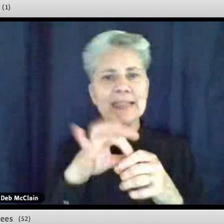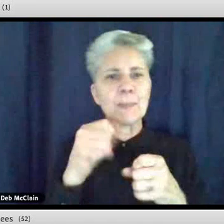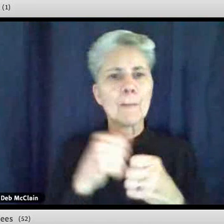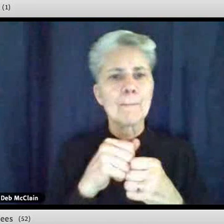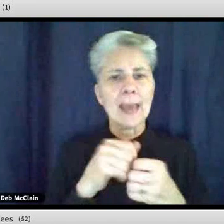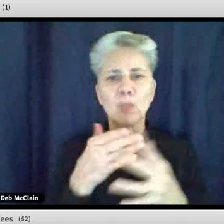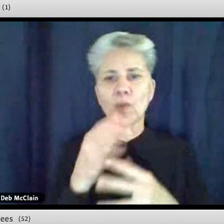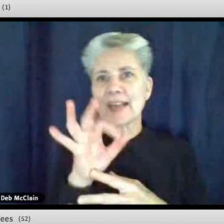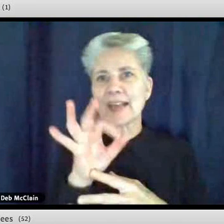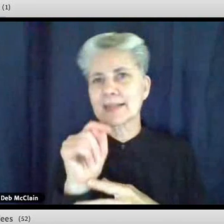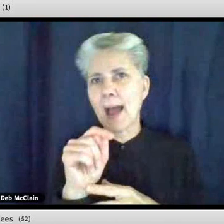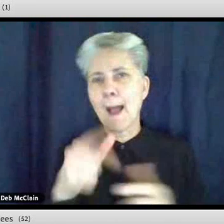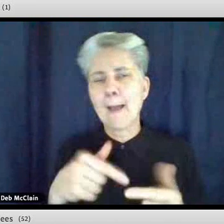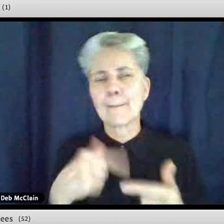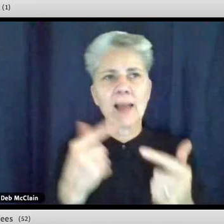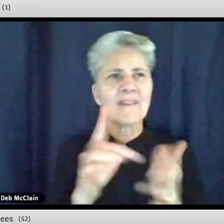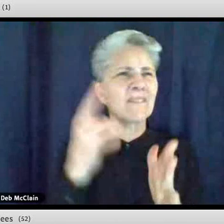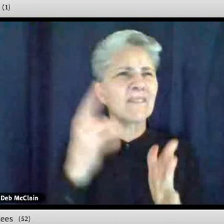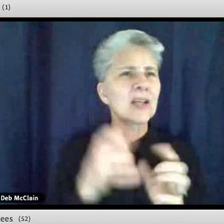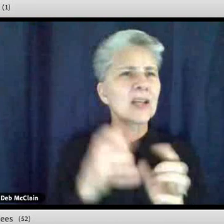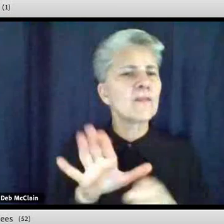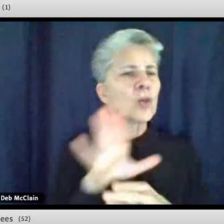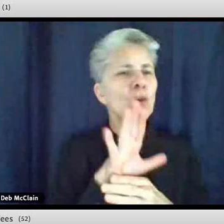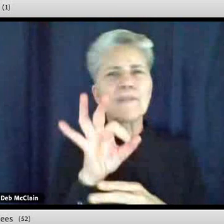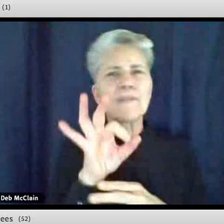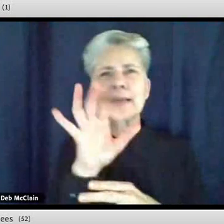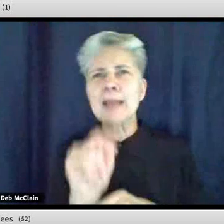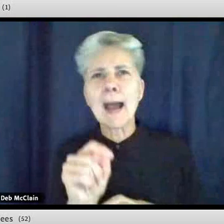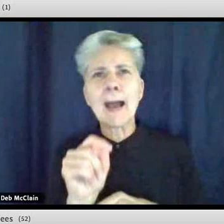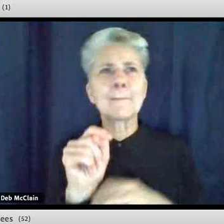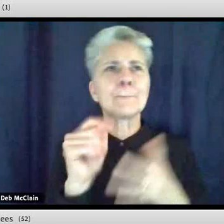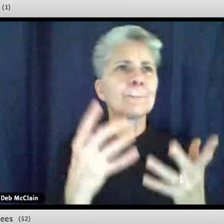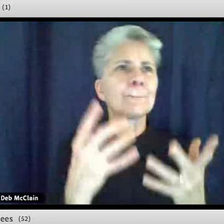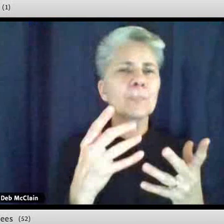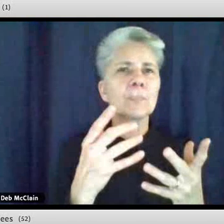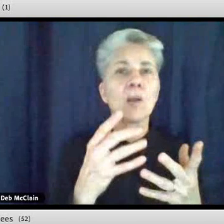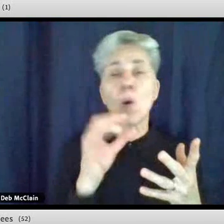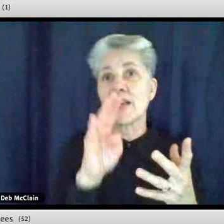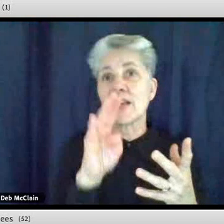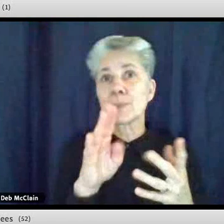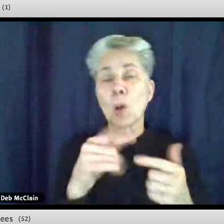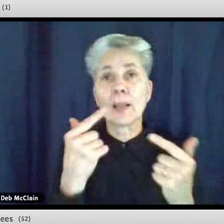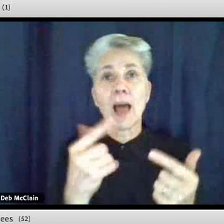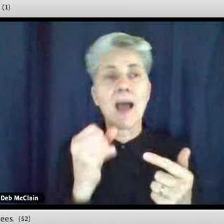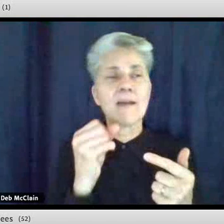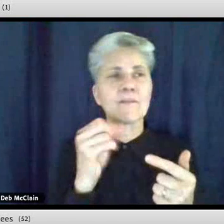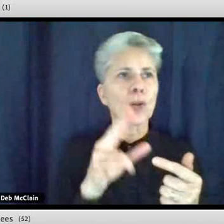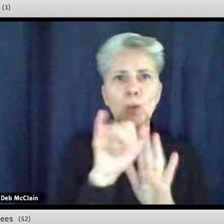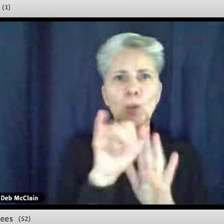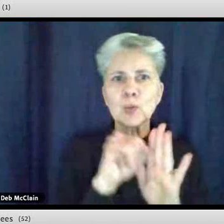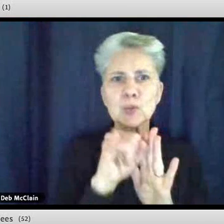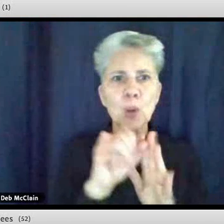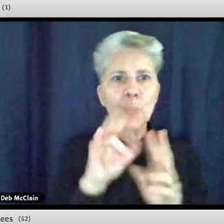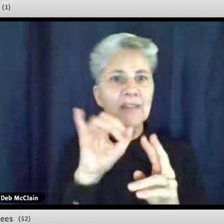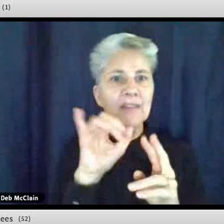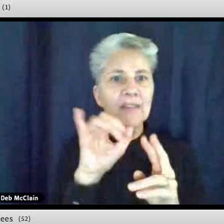like you could have a Downton Abbey tea, but make it virtual, make it through FaceTime Live. Take advantage of your